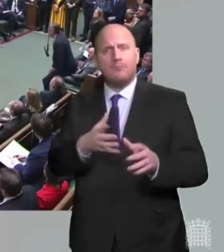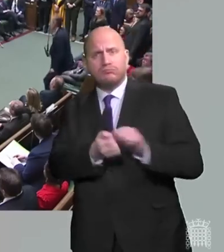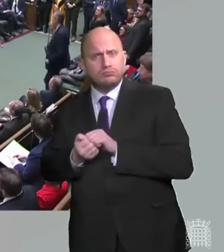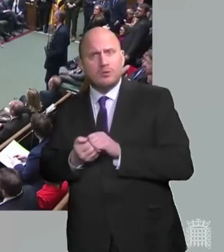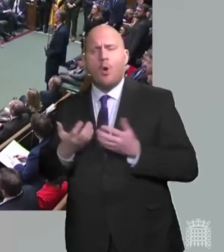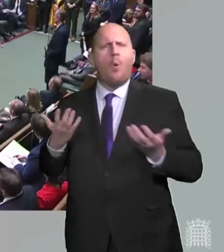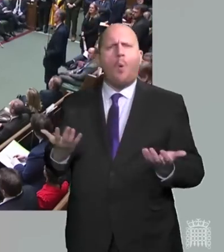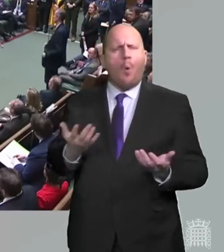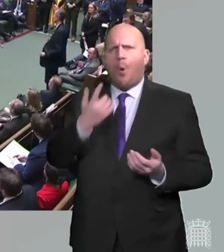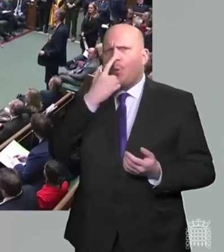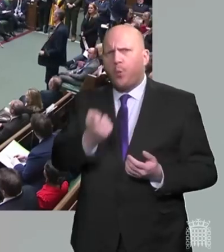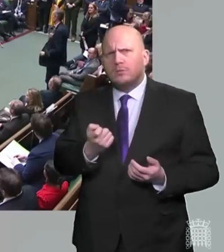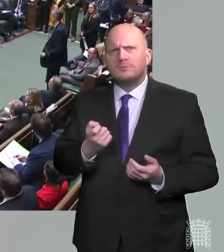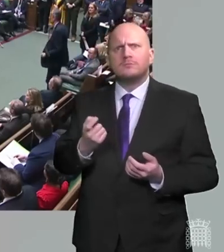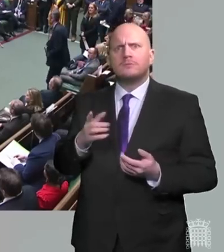Prime Minister.